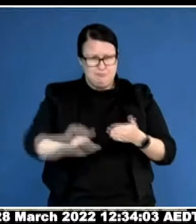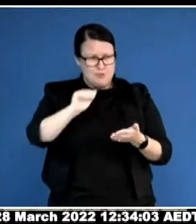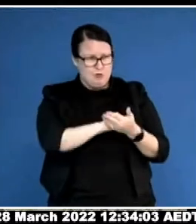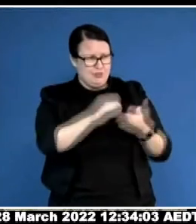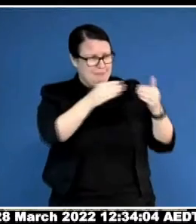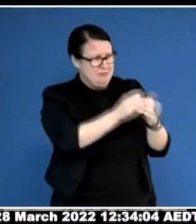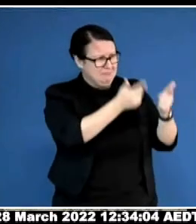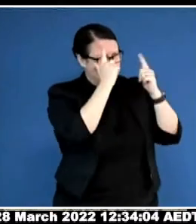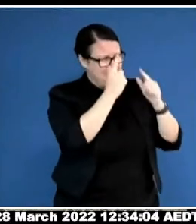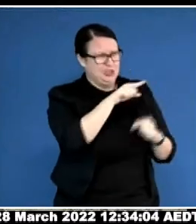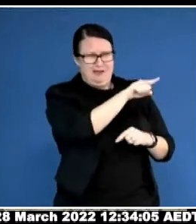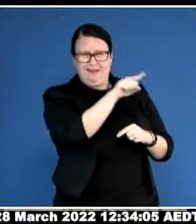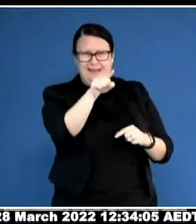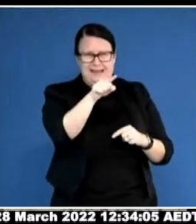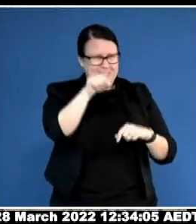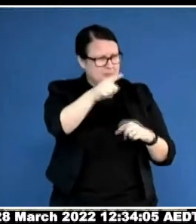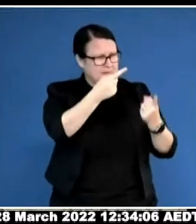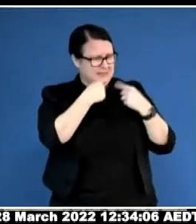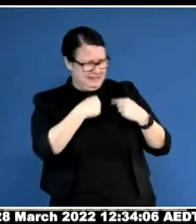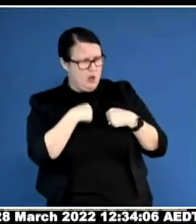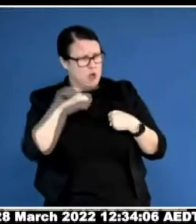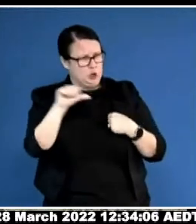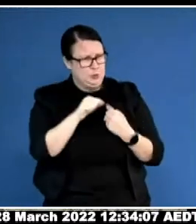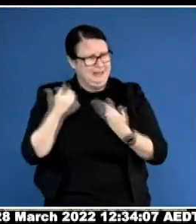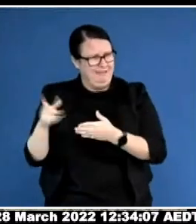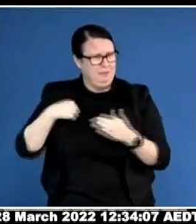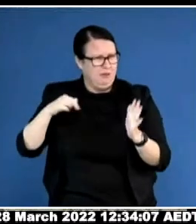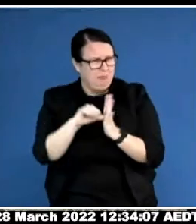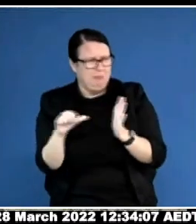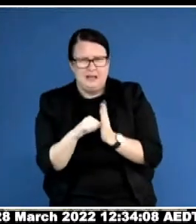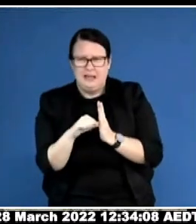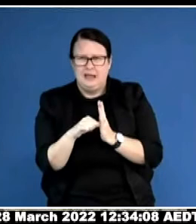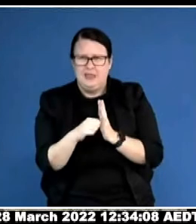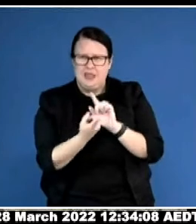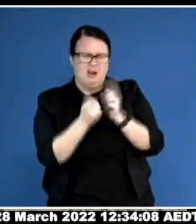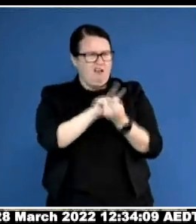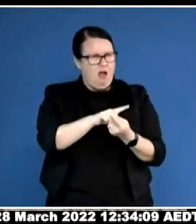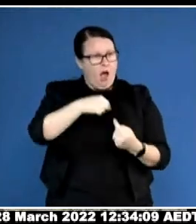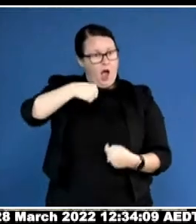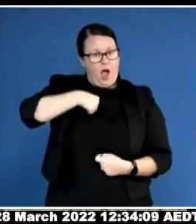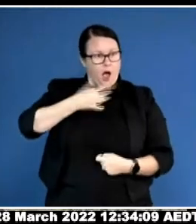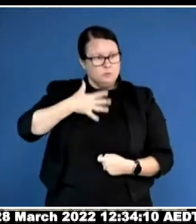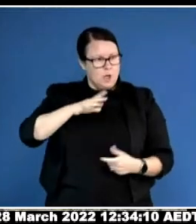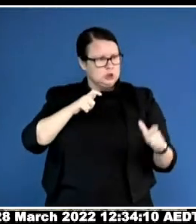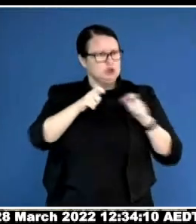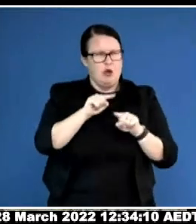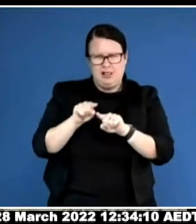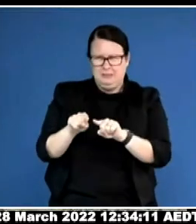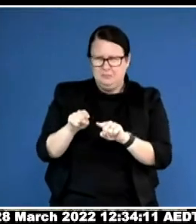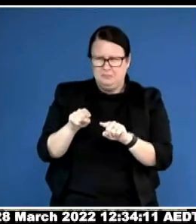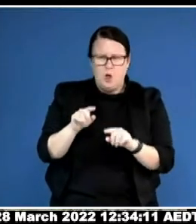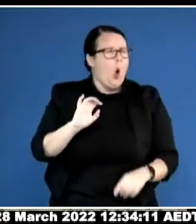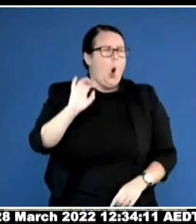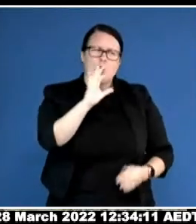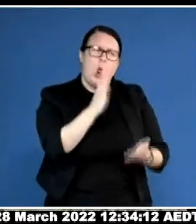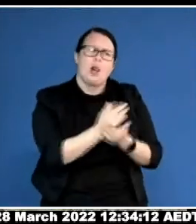could identify the risks and then, you know, having that reversed on you, you're just the control freak or, oh, it wasn't anything like that or oh, I didn't mean